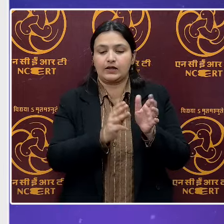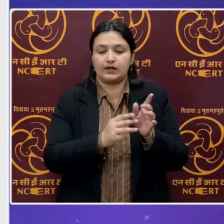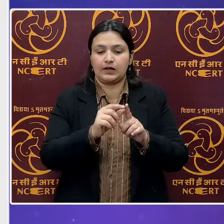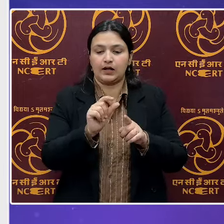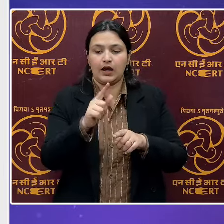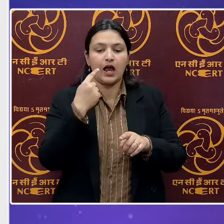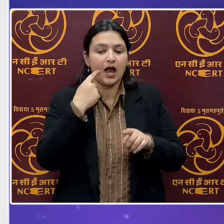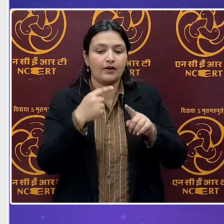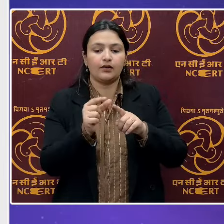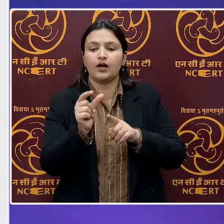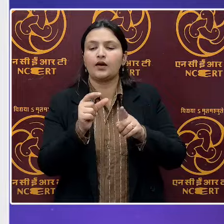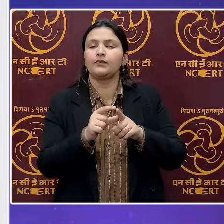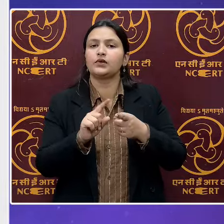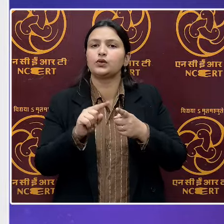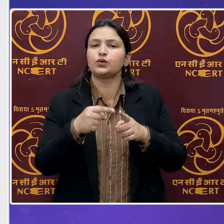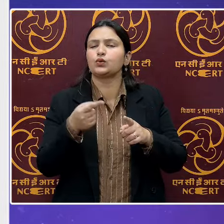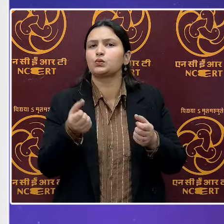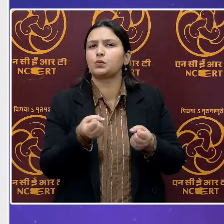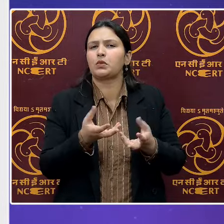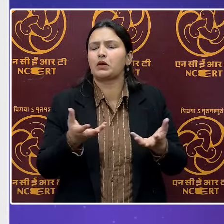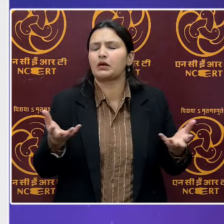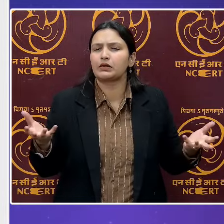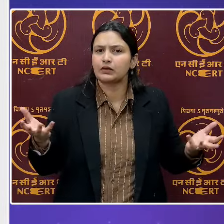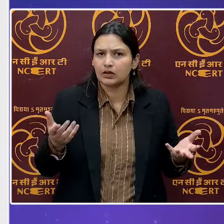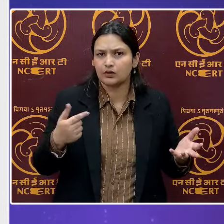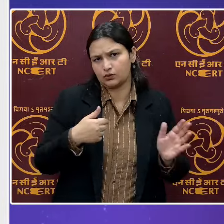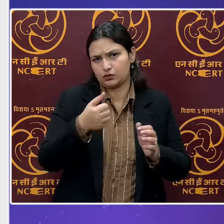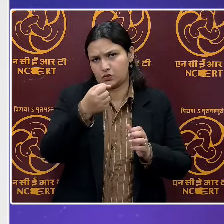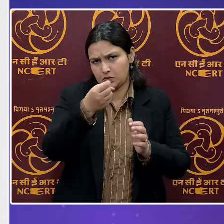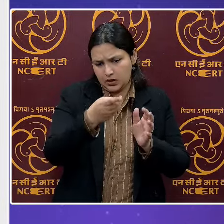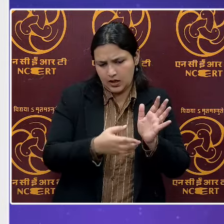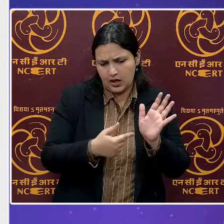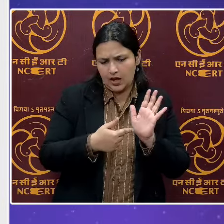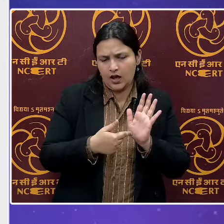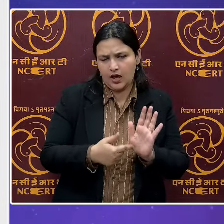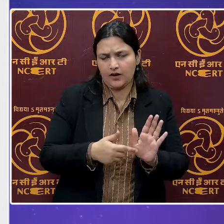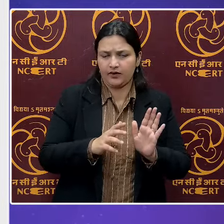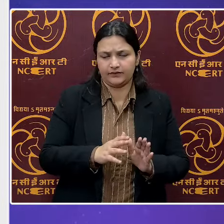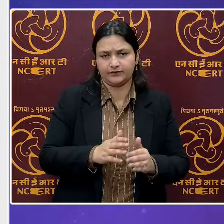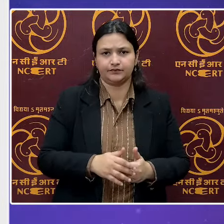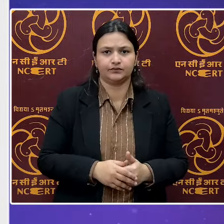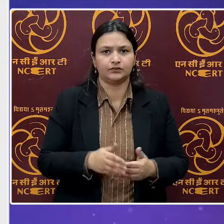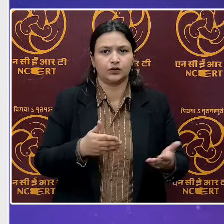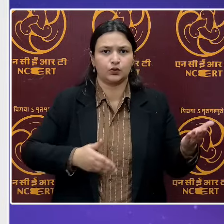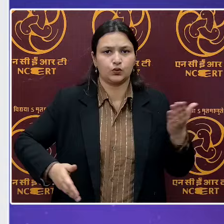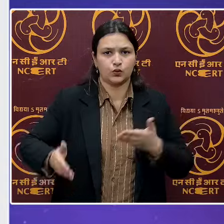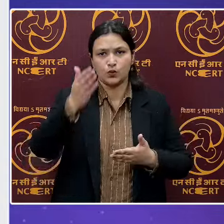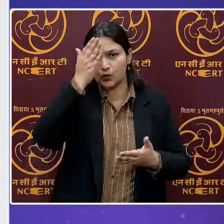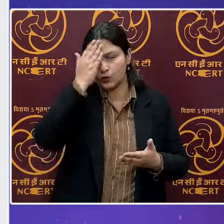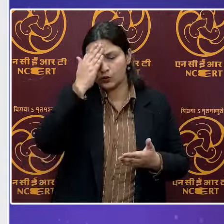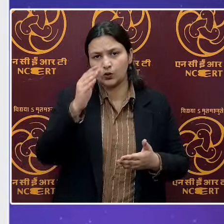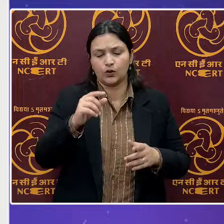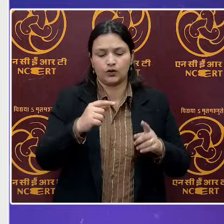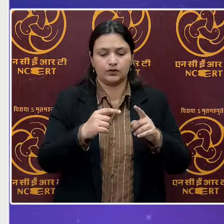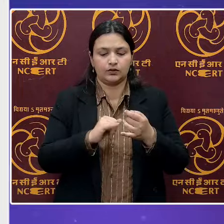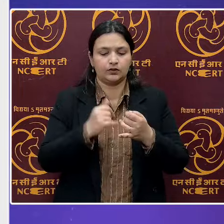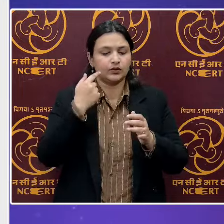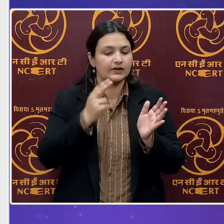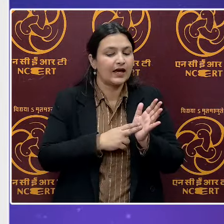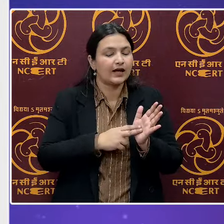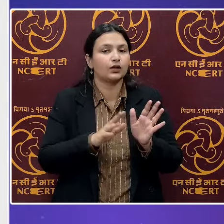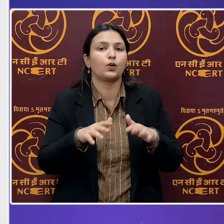harmonic oscillator. And you know that the sin theta or cos theta has a maximum value of 1.